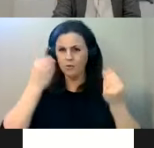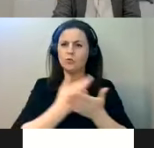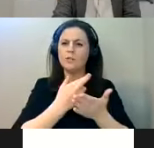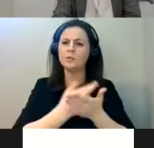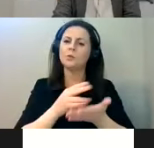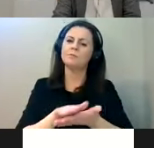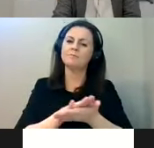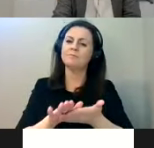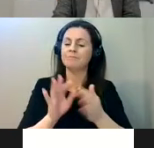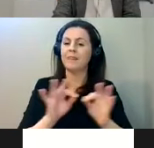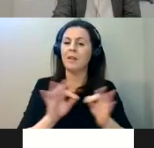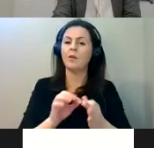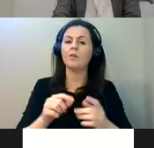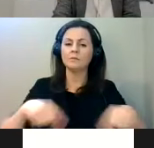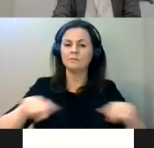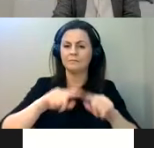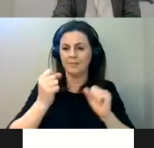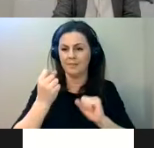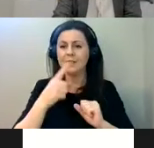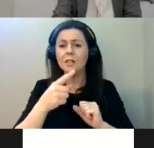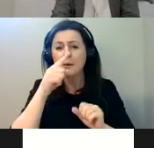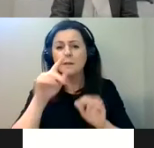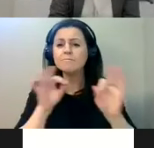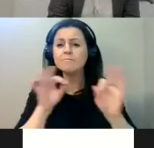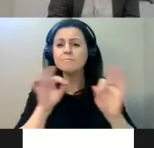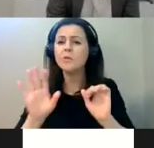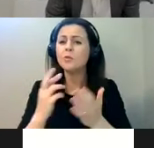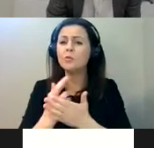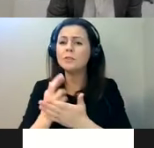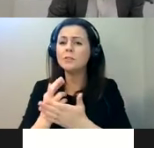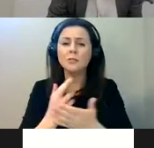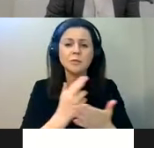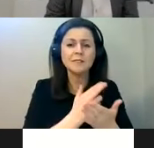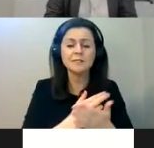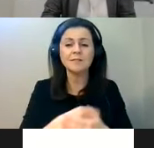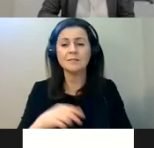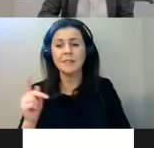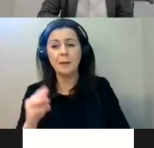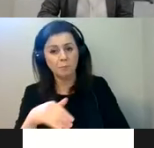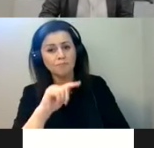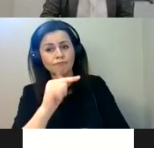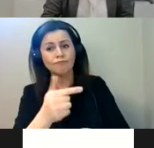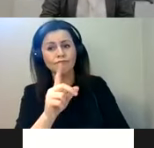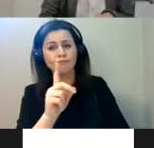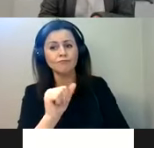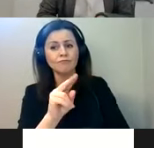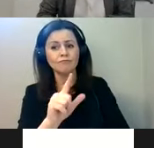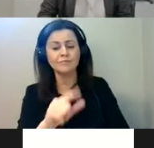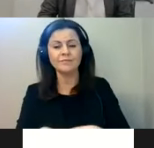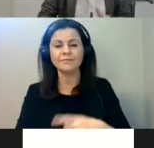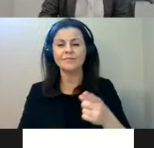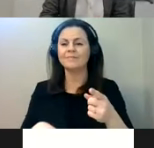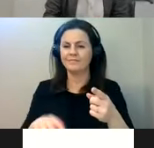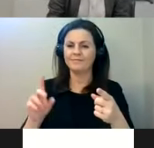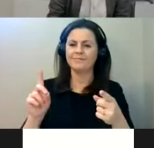those key resources that you have? Sure. Go ahead, Daniel. Yeah, so all of our resources